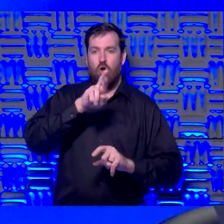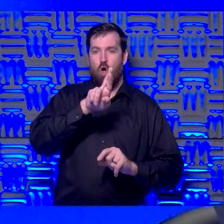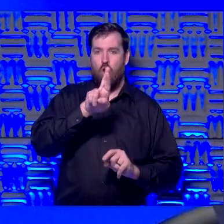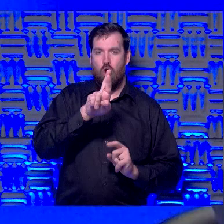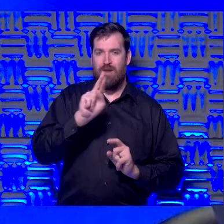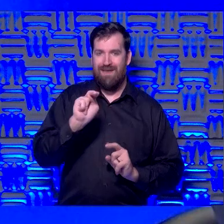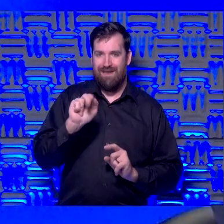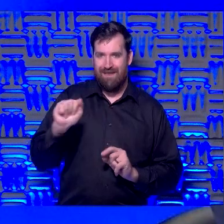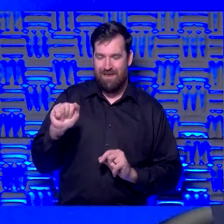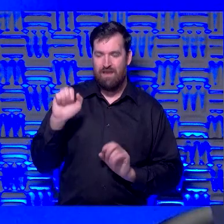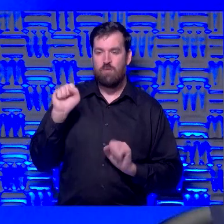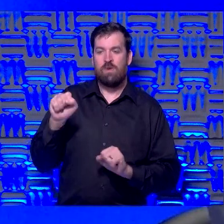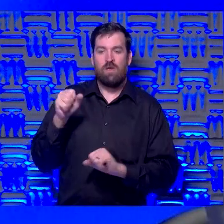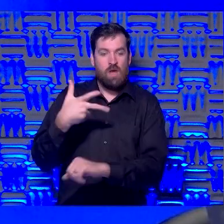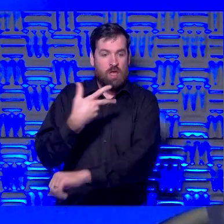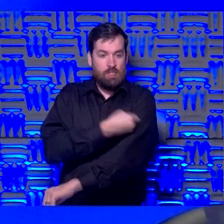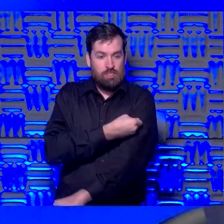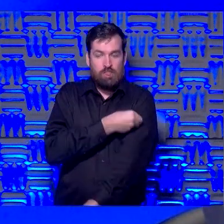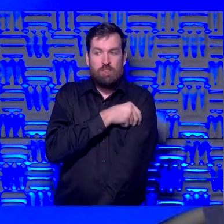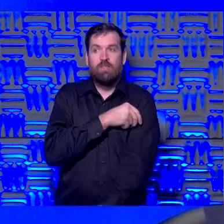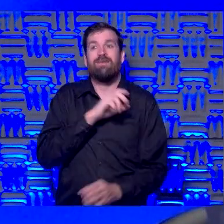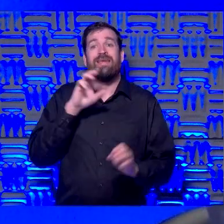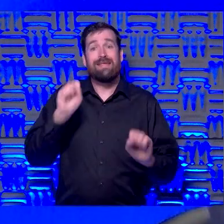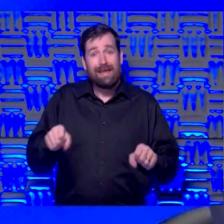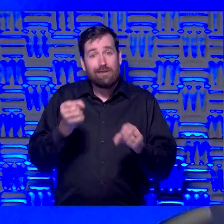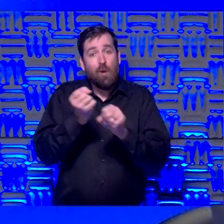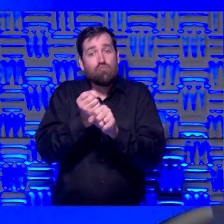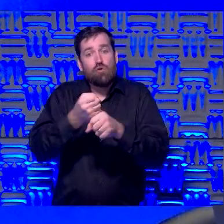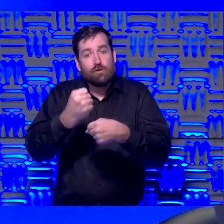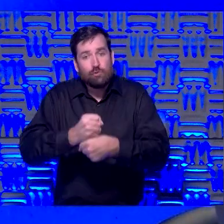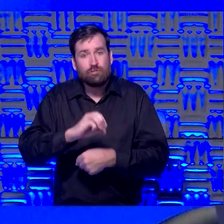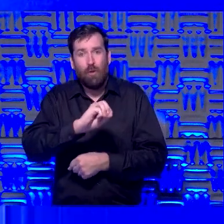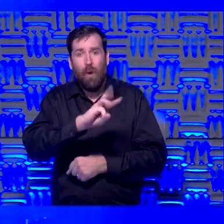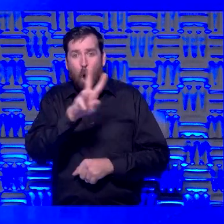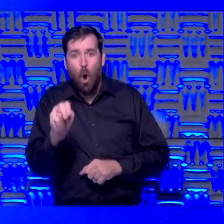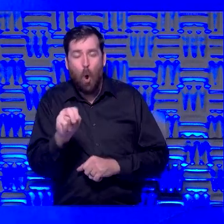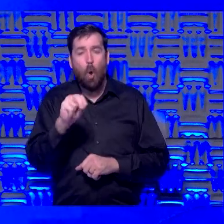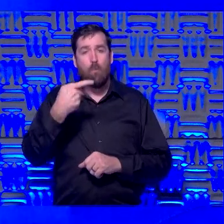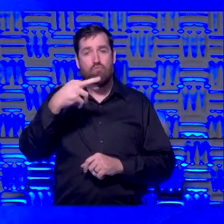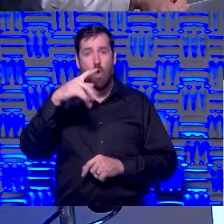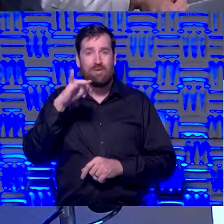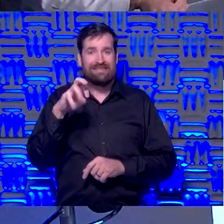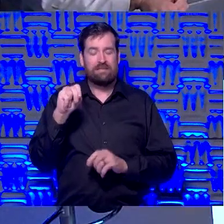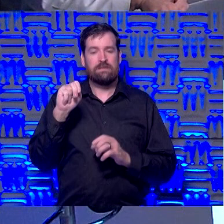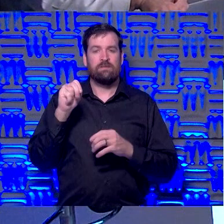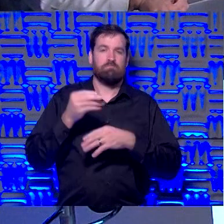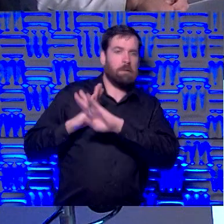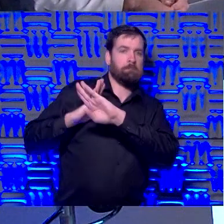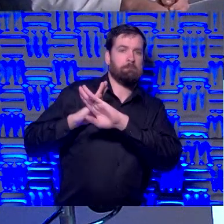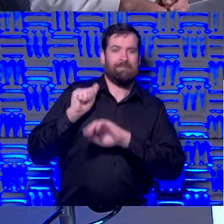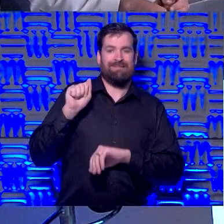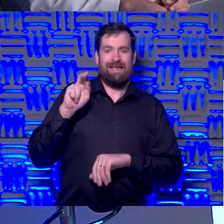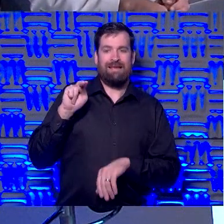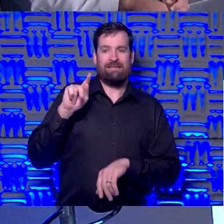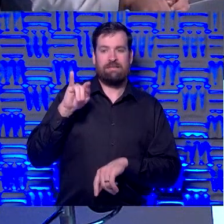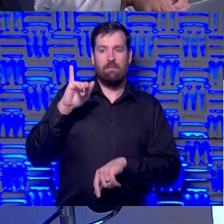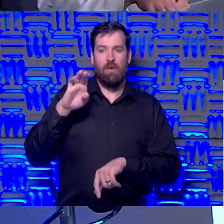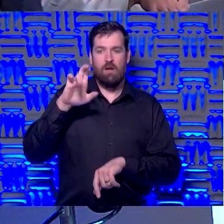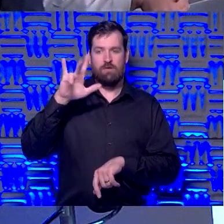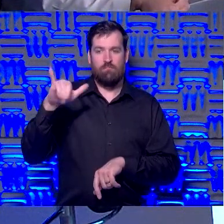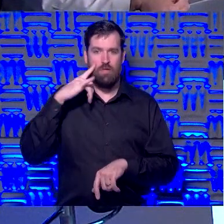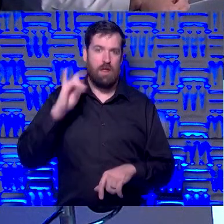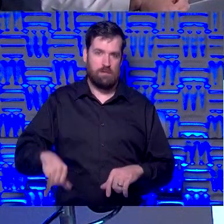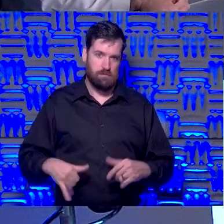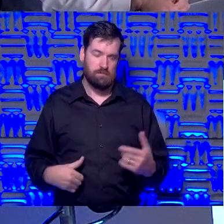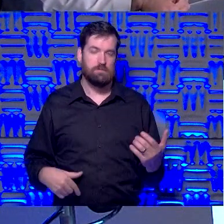we are able to put into people so that they can almost produce their own spike protein, so you can develop antibodies to that. And also,